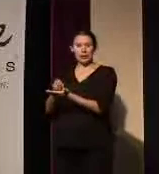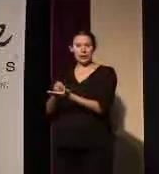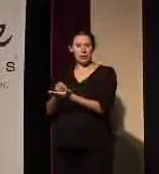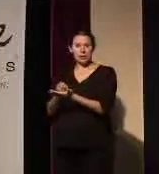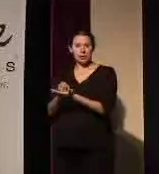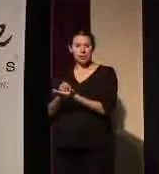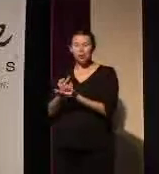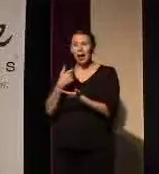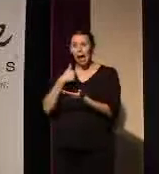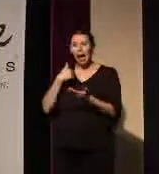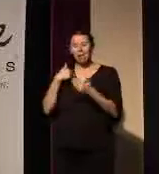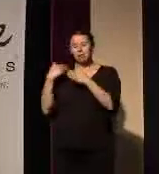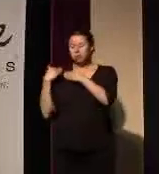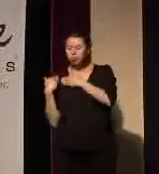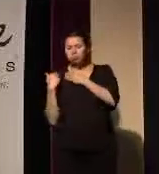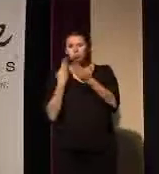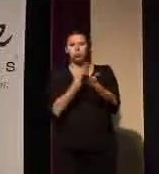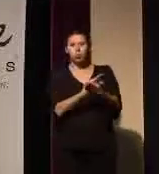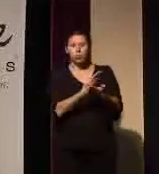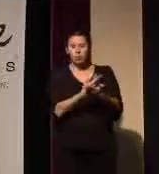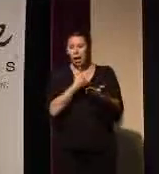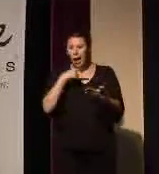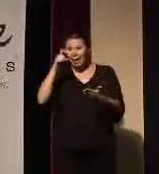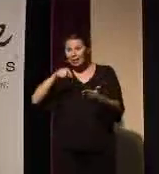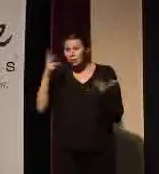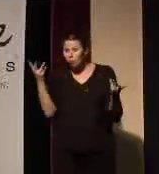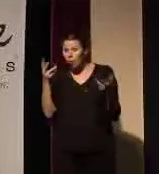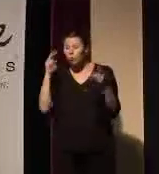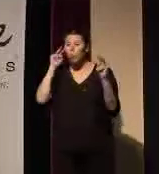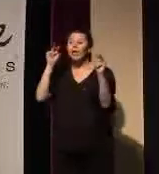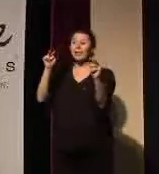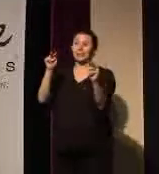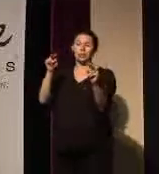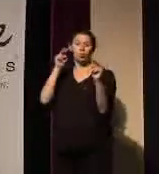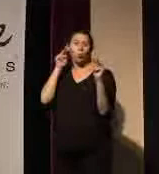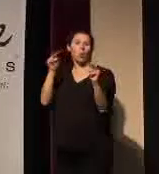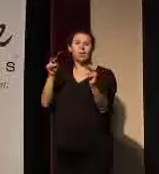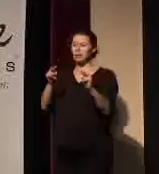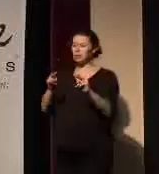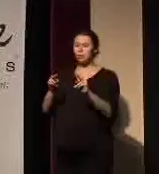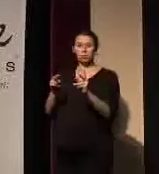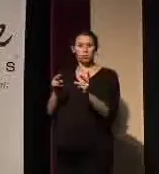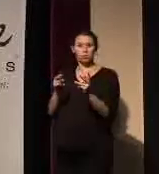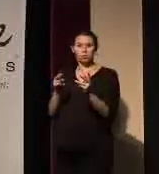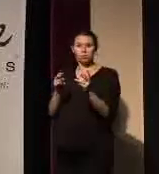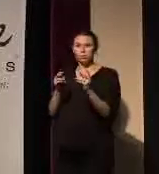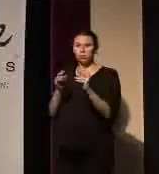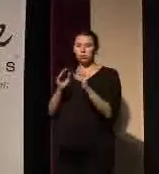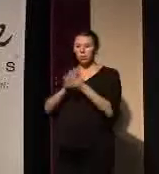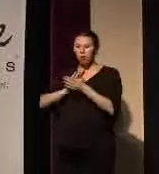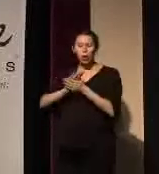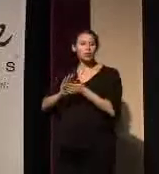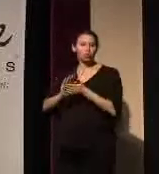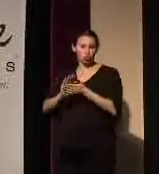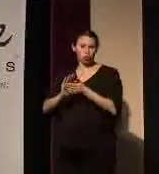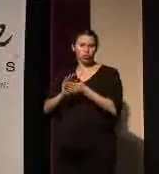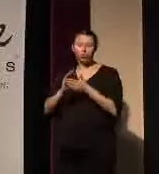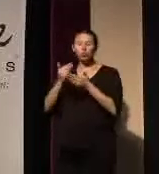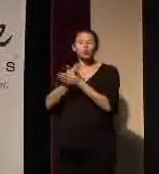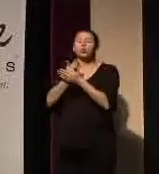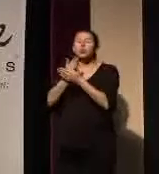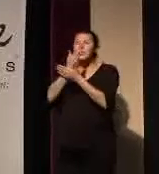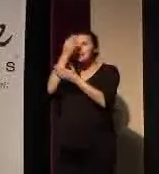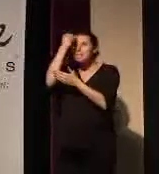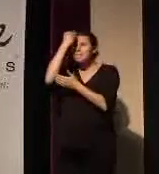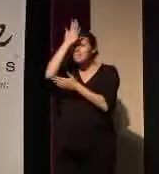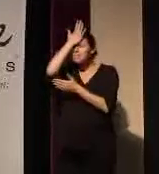good witnesses. I need witnesses whose memories are fresh. I need a short period of time as possible to pass between the incident